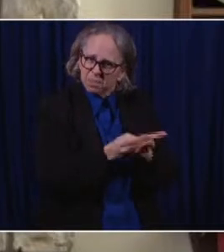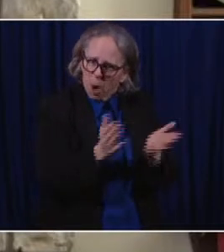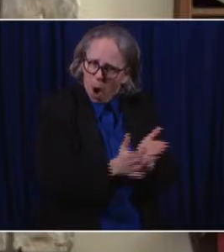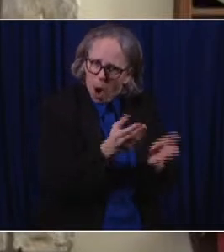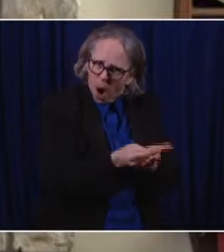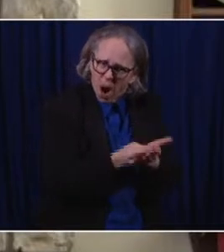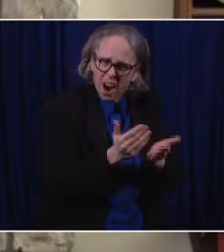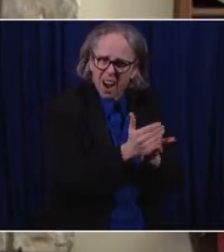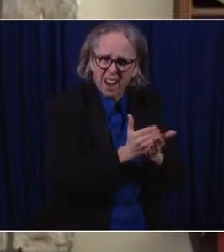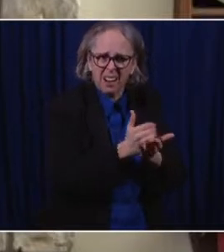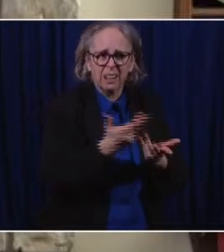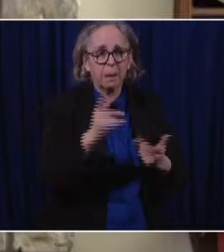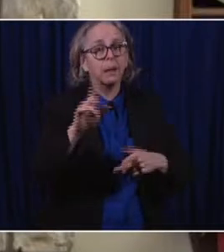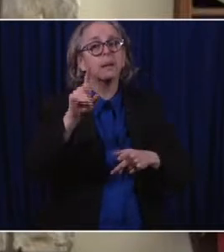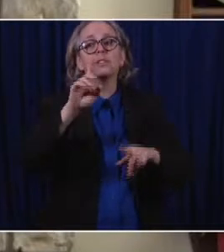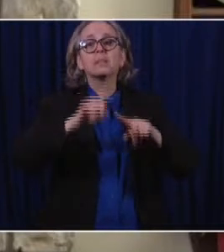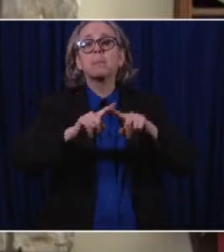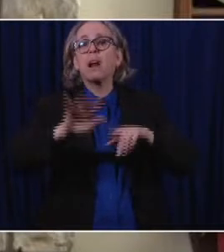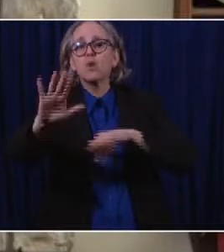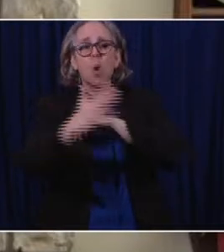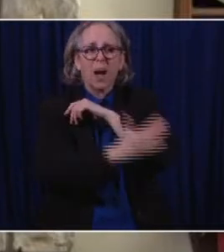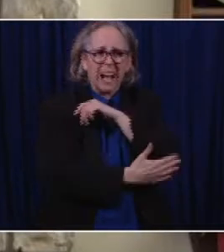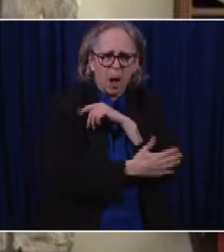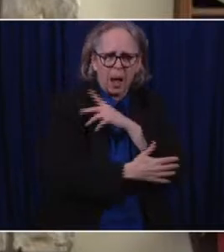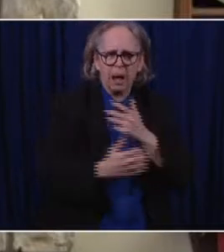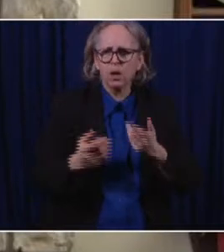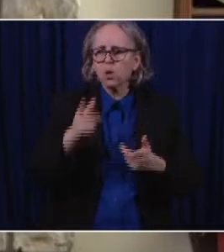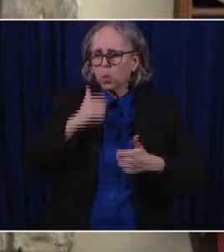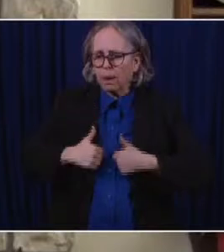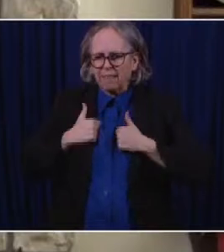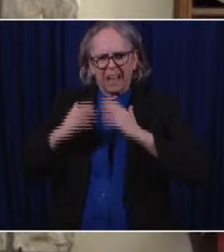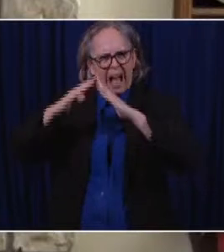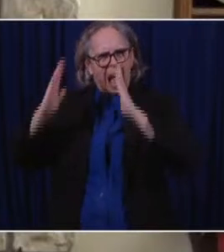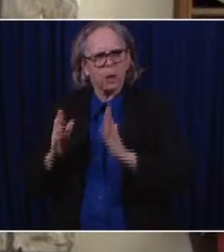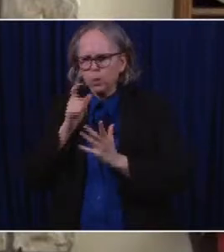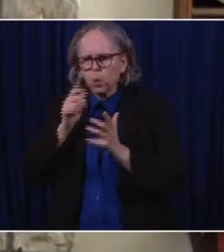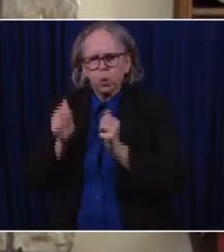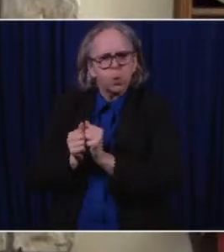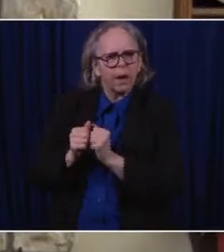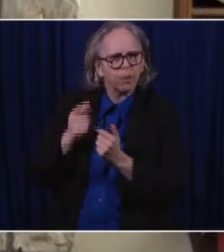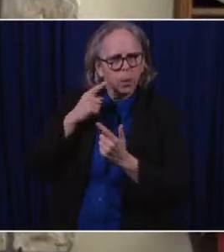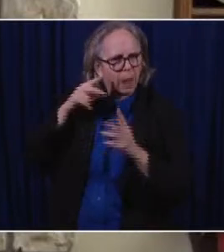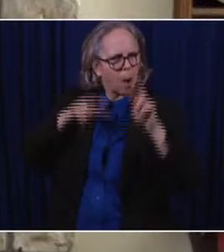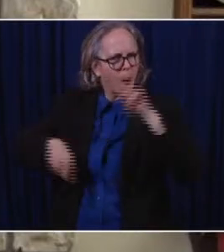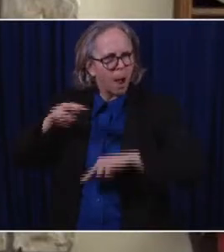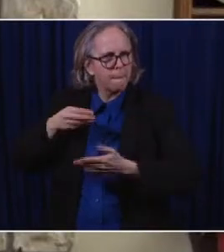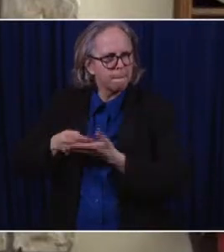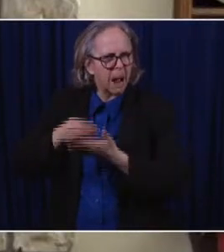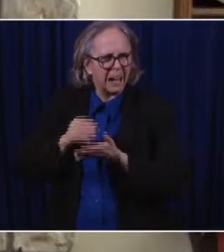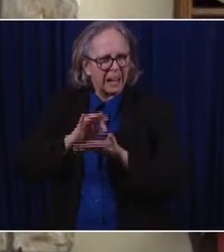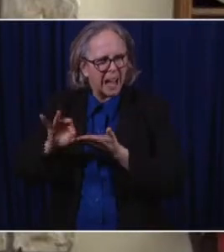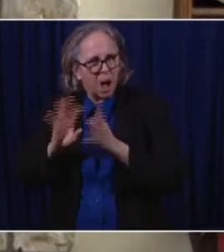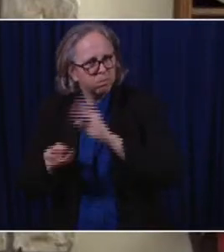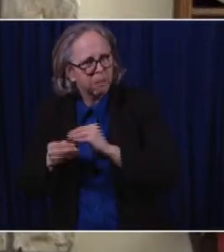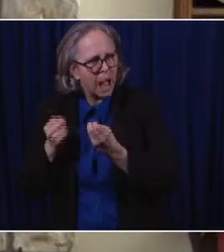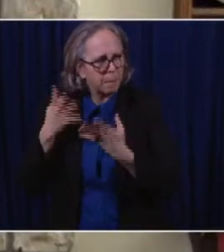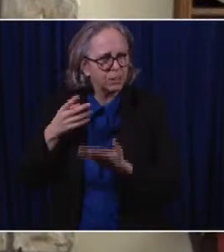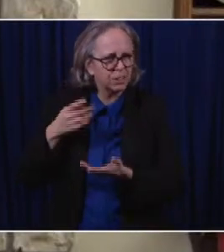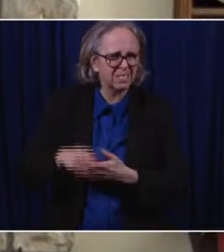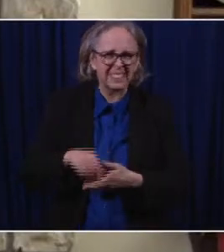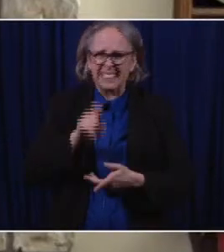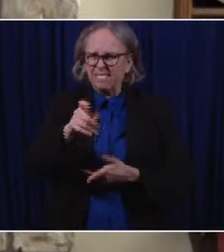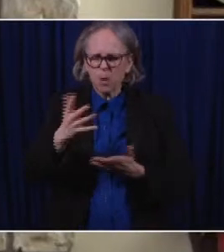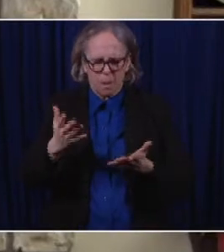by size of household. 2, have experienced a financial hardship due to COVID-19. 3, demonstrate a